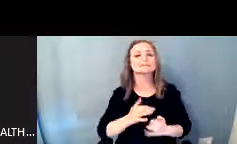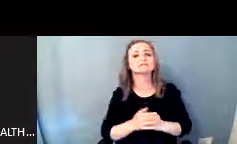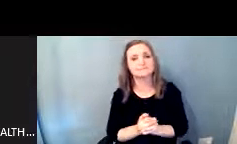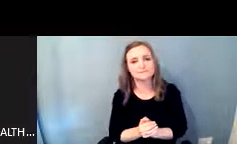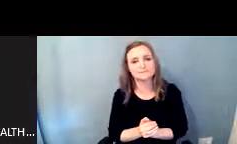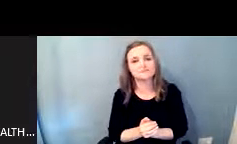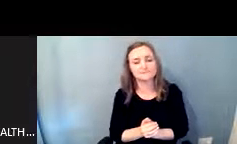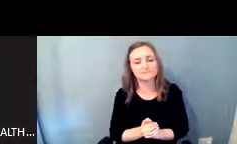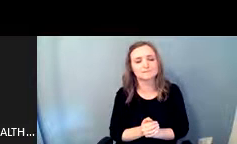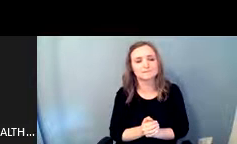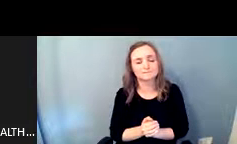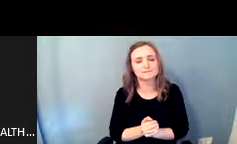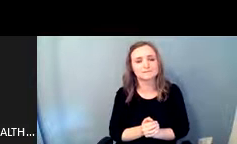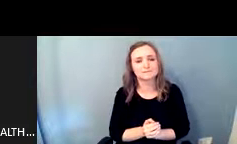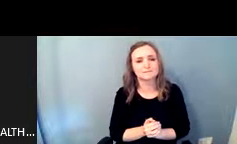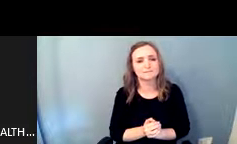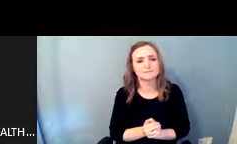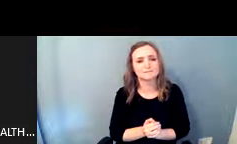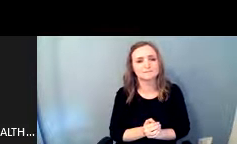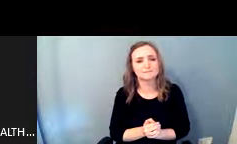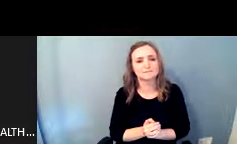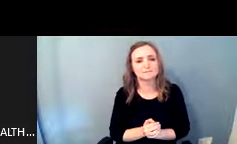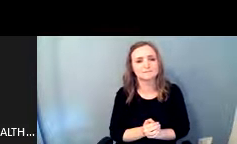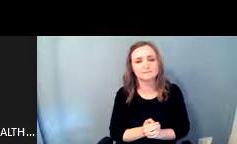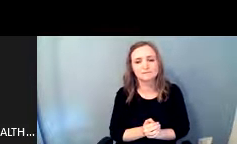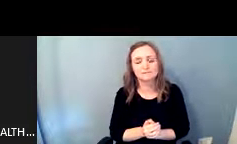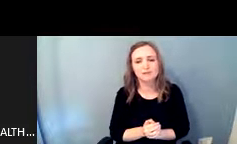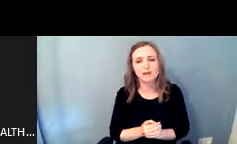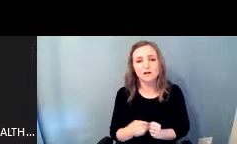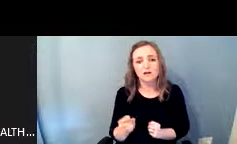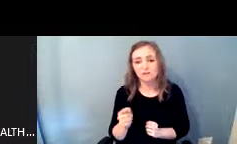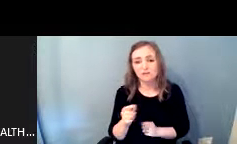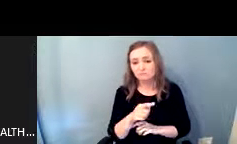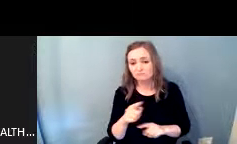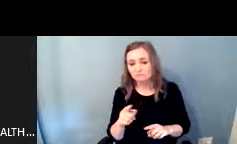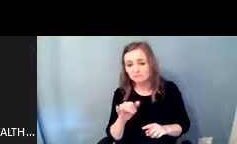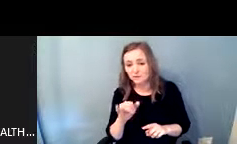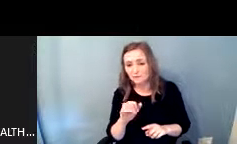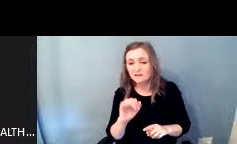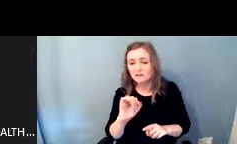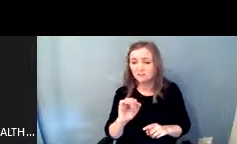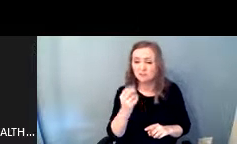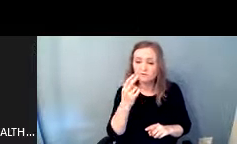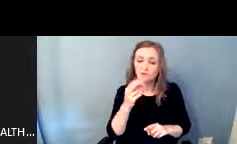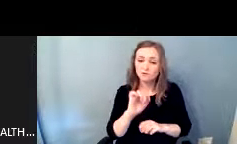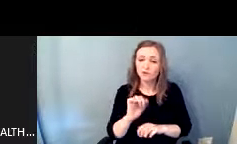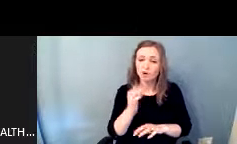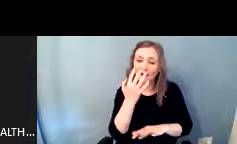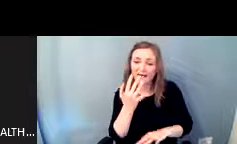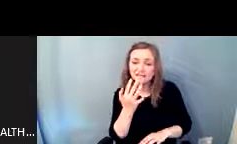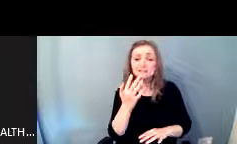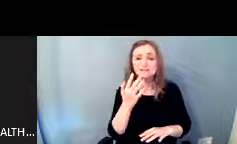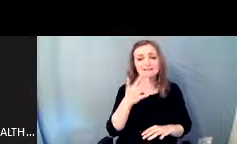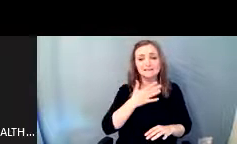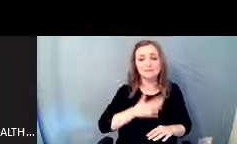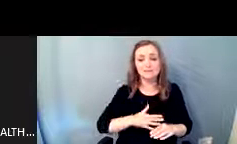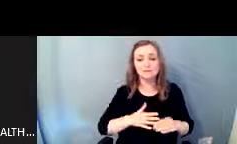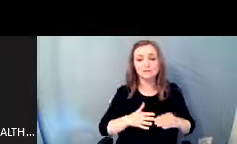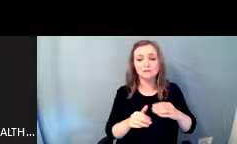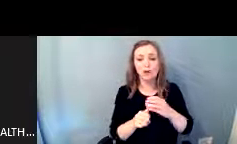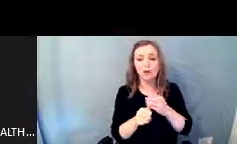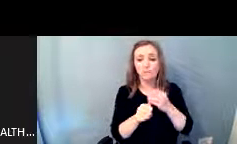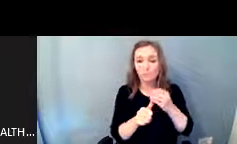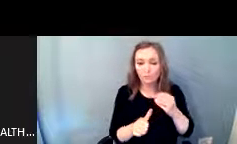further. Now, for those of you on the call who are of an age where you're doing bowel screening, you'll know, if you've